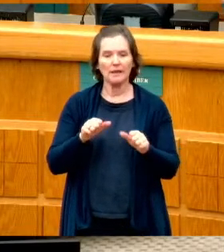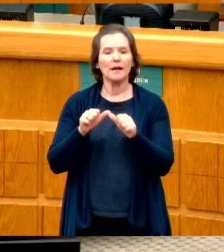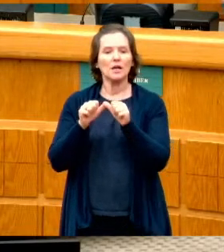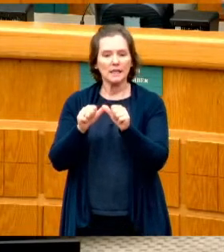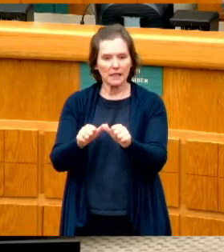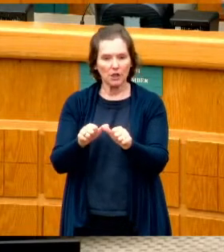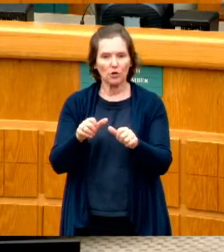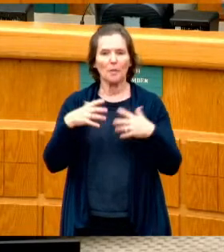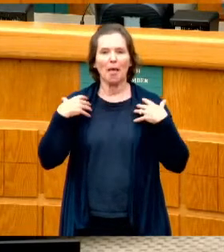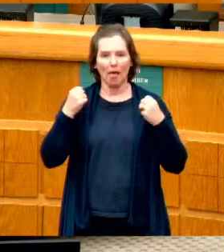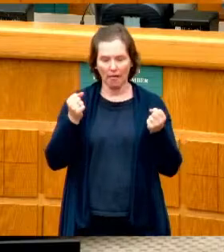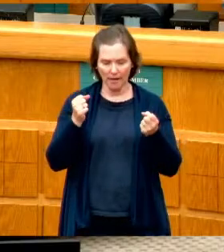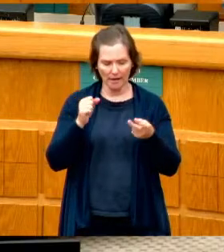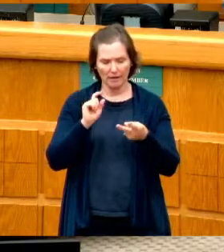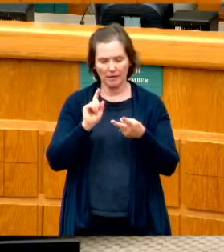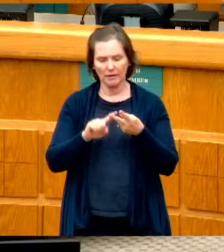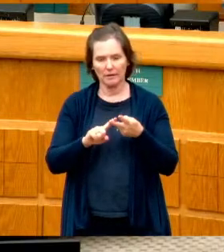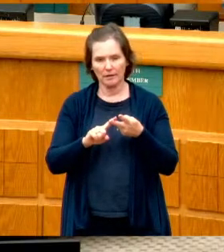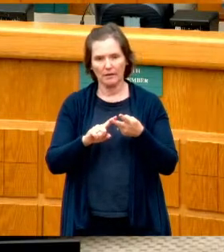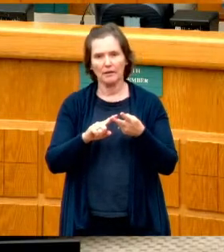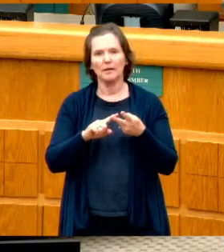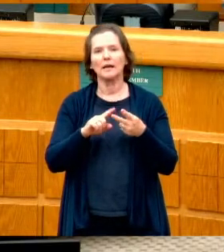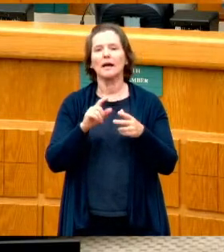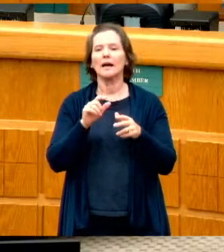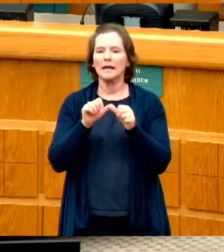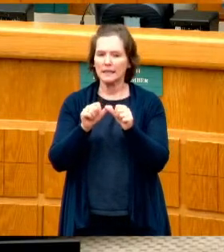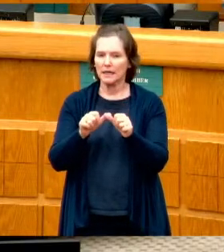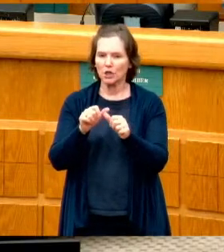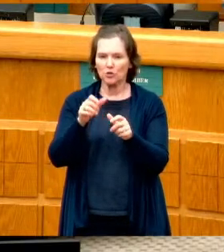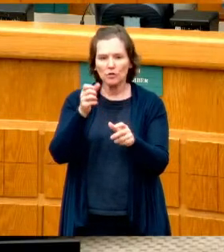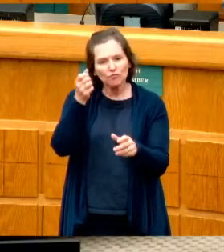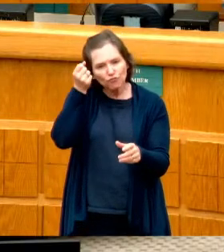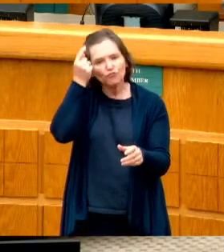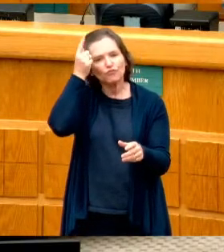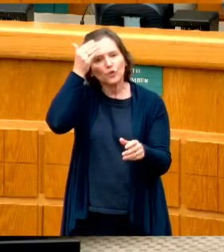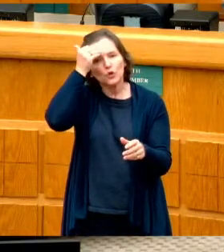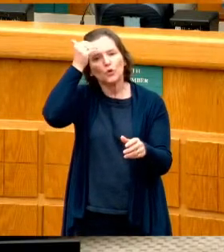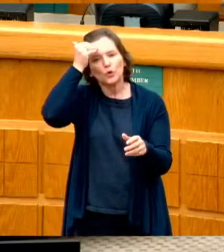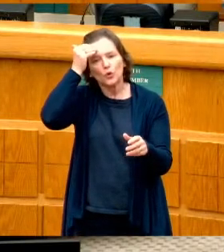En las últimas 24 horas se han reportado 42 casos confirmados por el coronavirus.